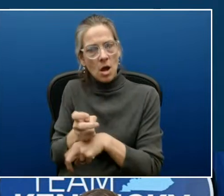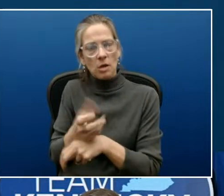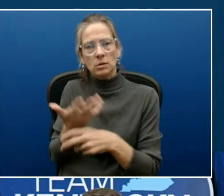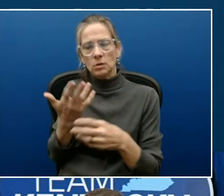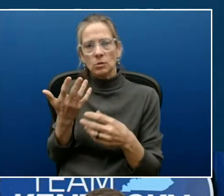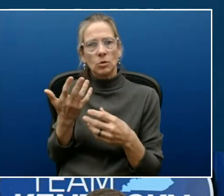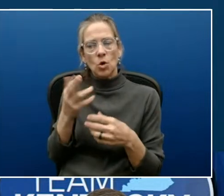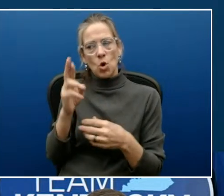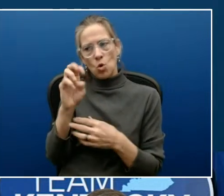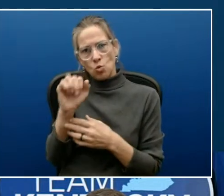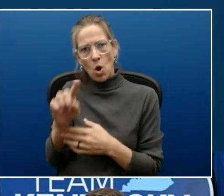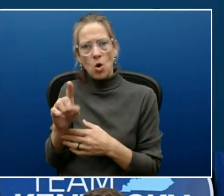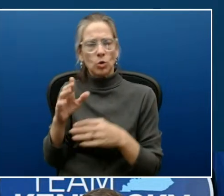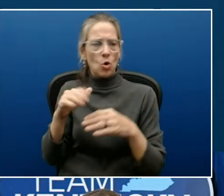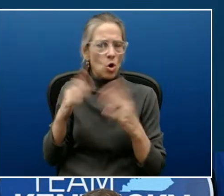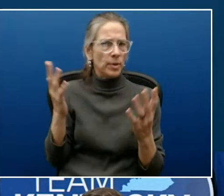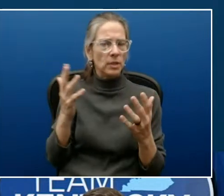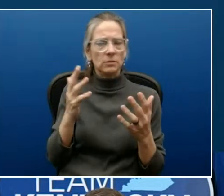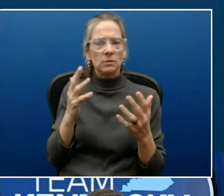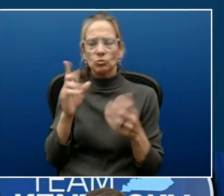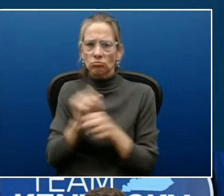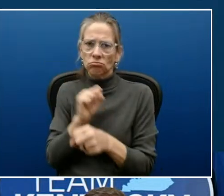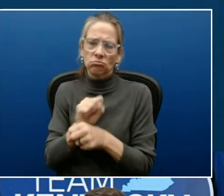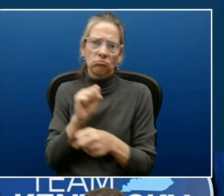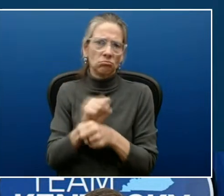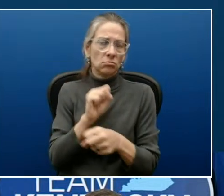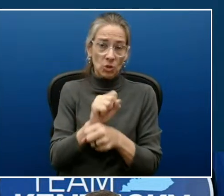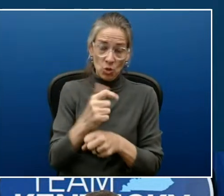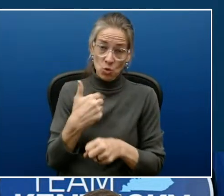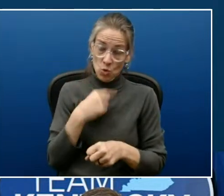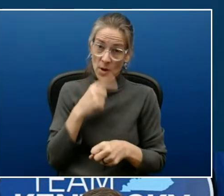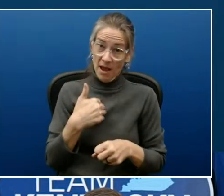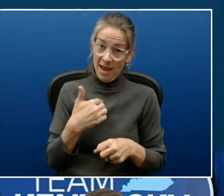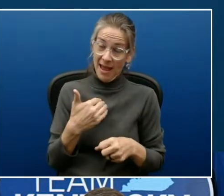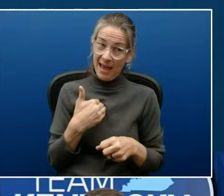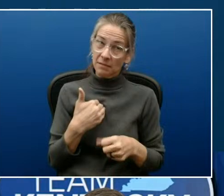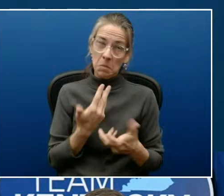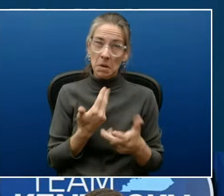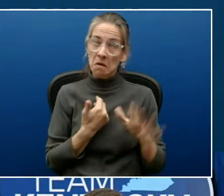open. At the height, we had more than 500 just